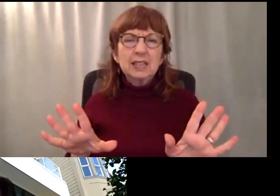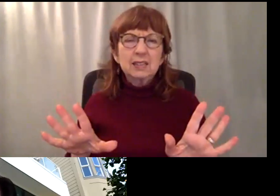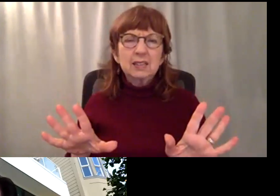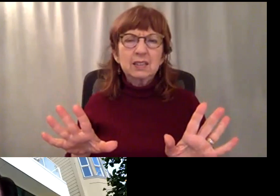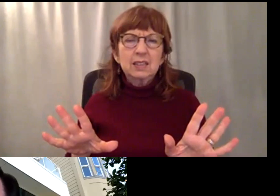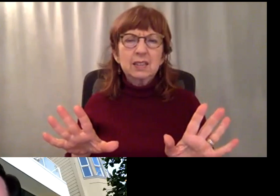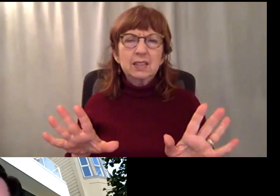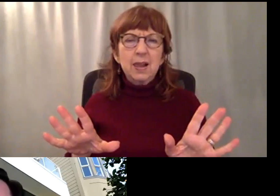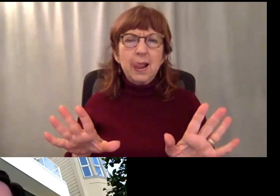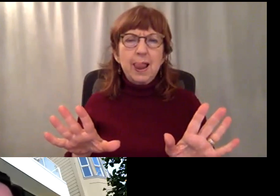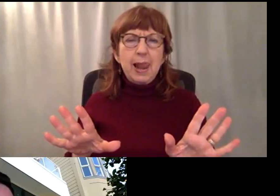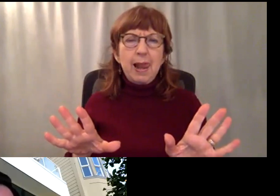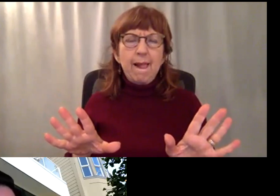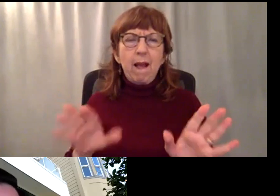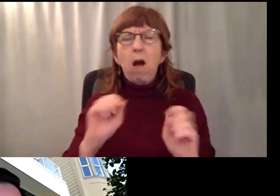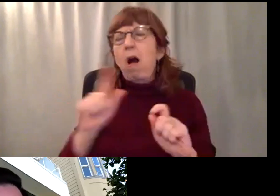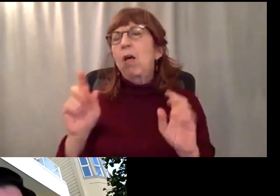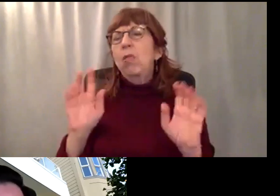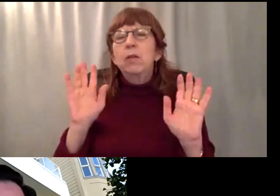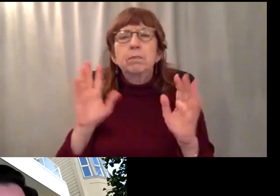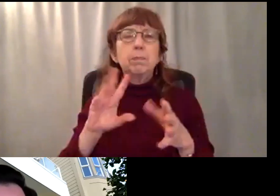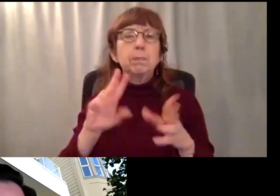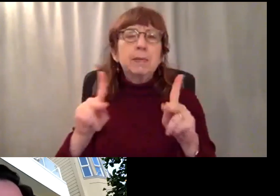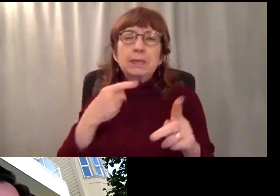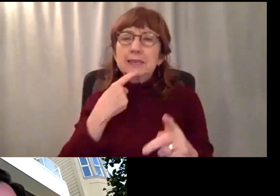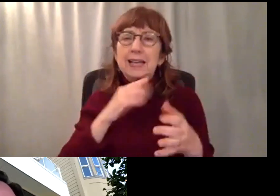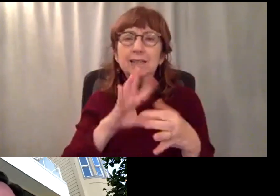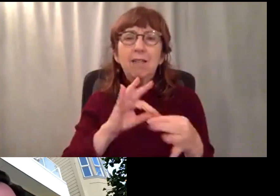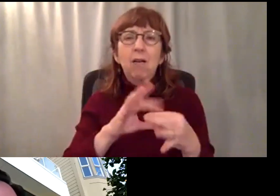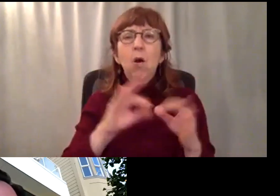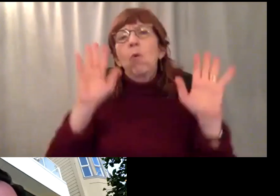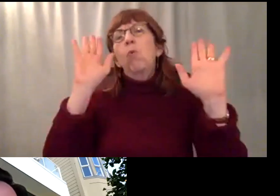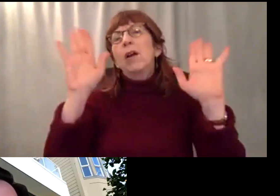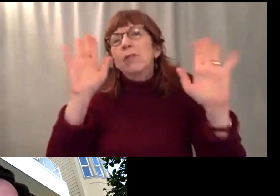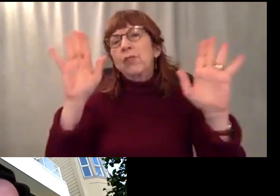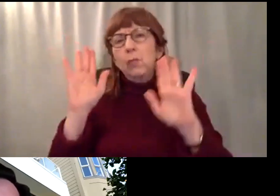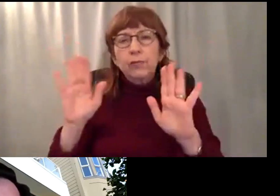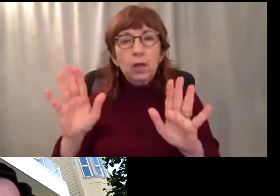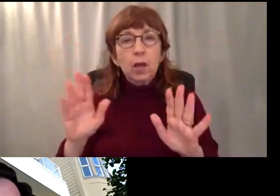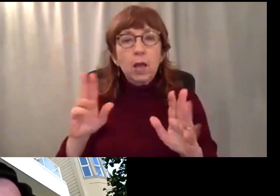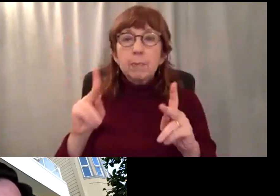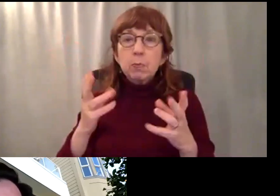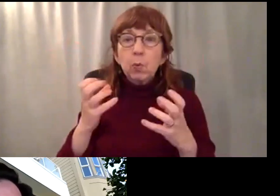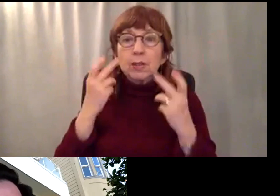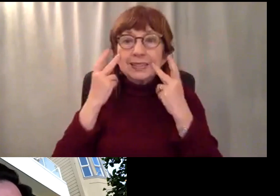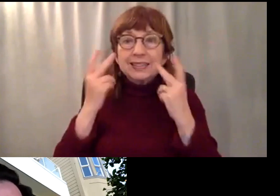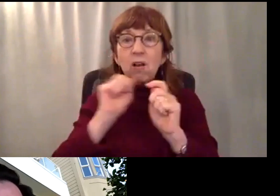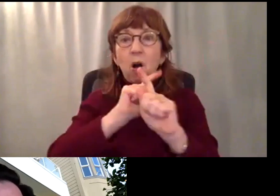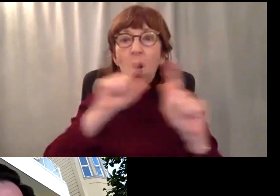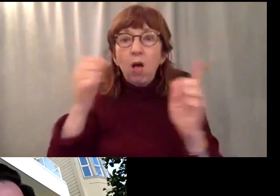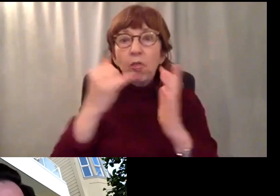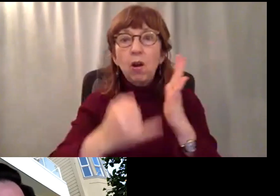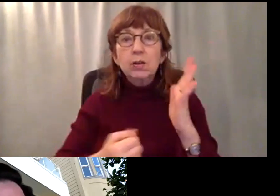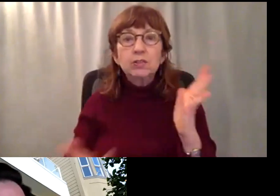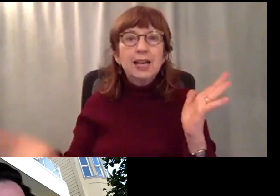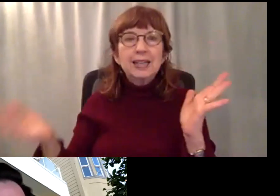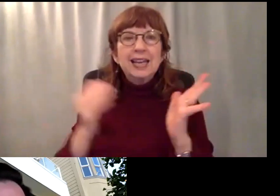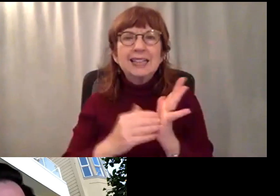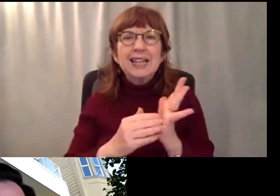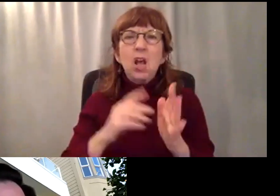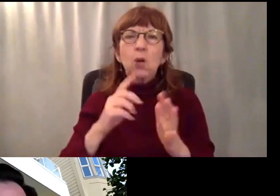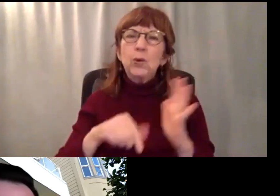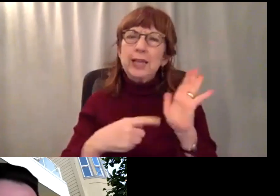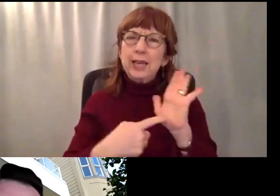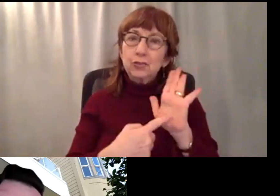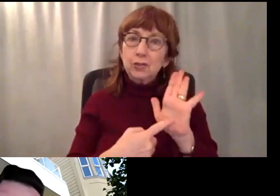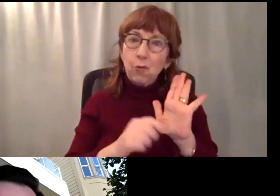the fabulous quotes about what a wonderful, oh, and someone asked to see all of the artists again. And I think that we can't actually show